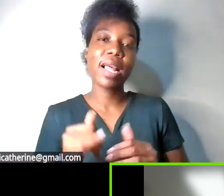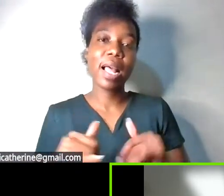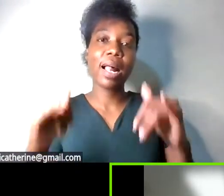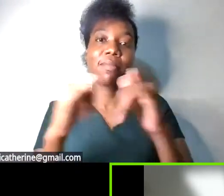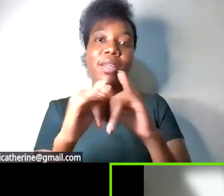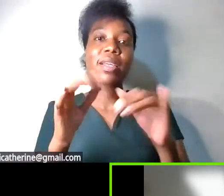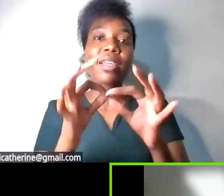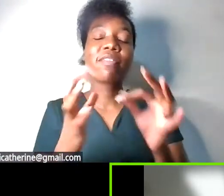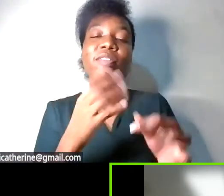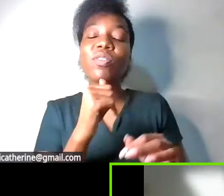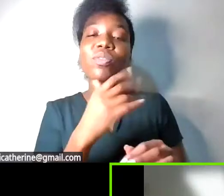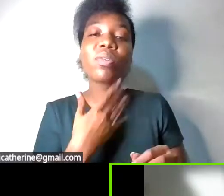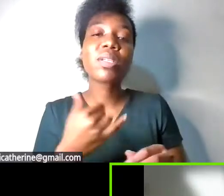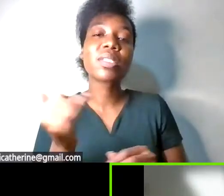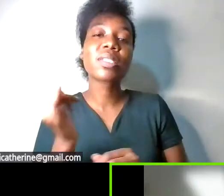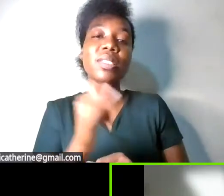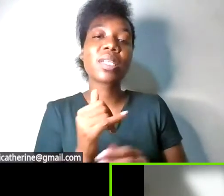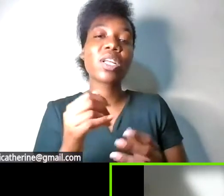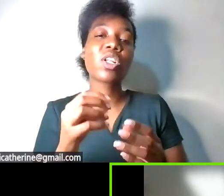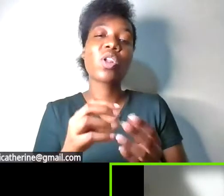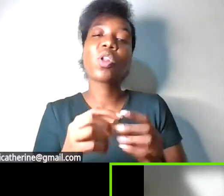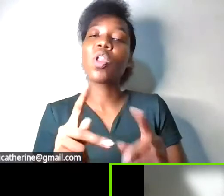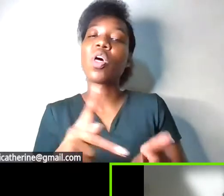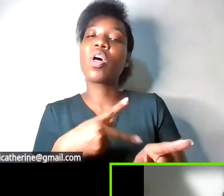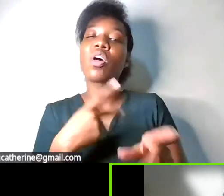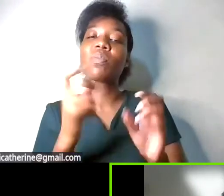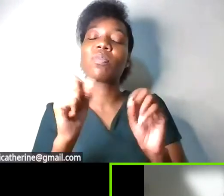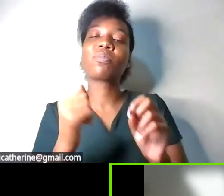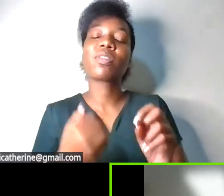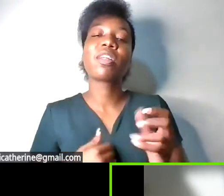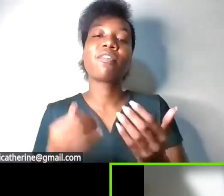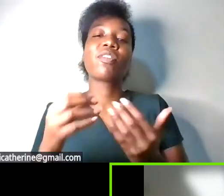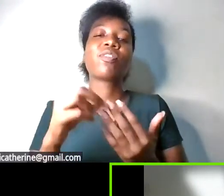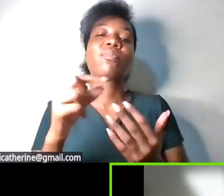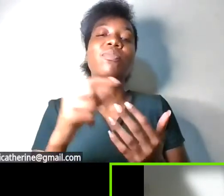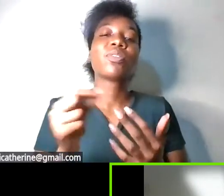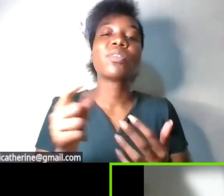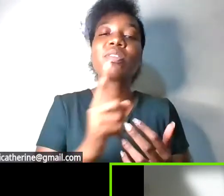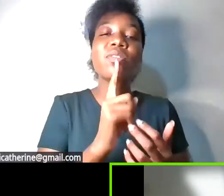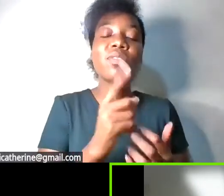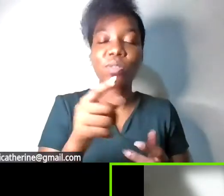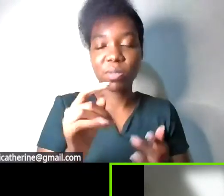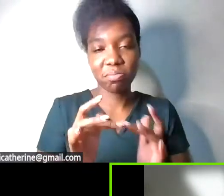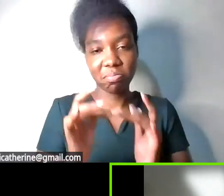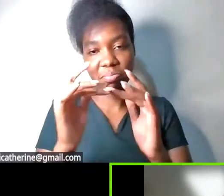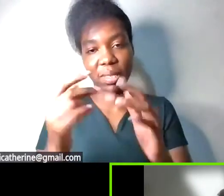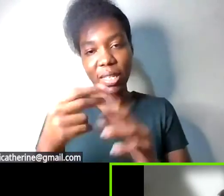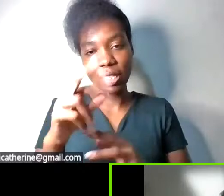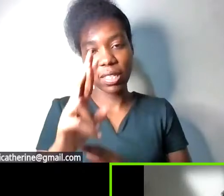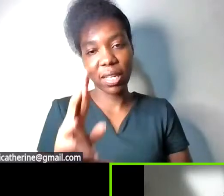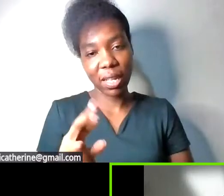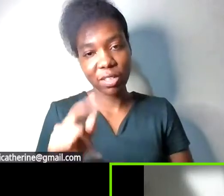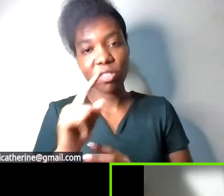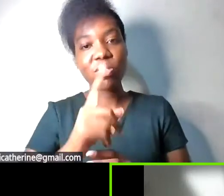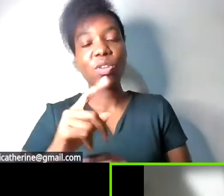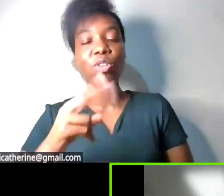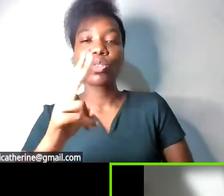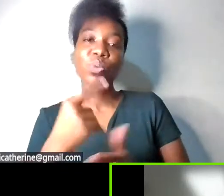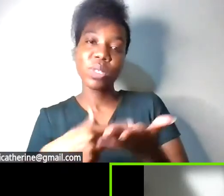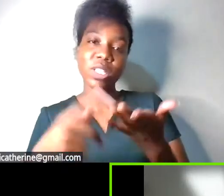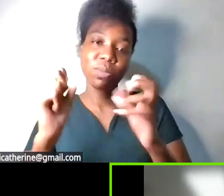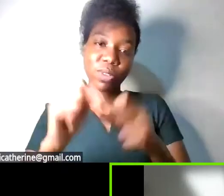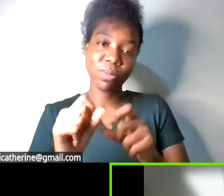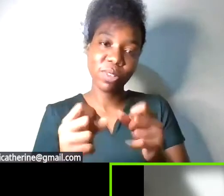long term, there is a summer camp option. Again, please email Precision HR for the details, but it's basically a 2 weeks to try out the courses here at